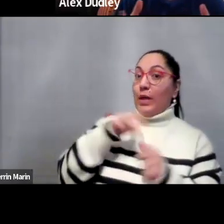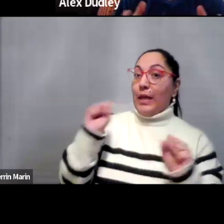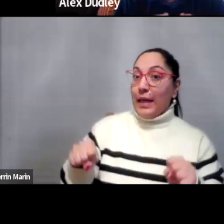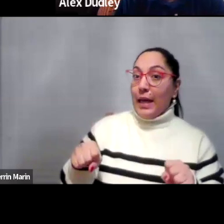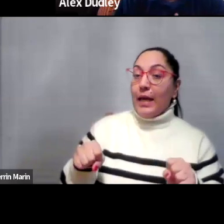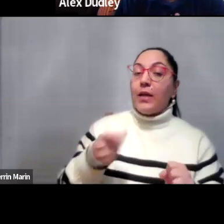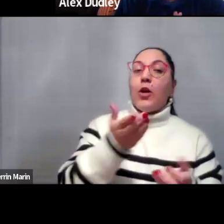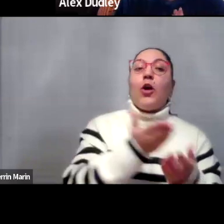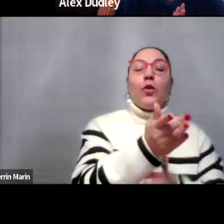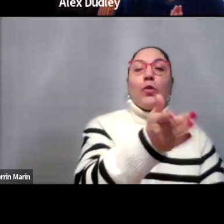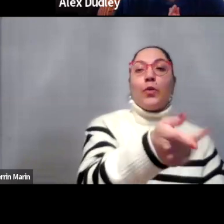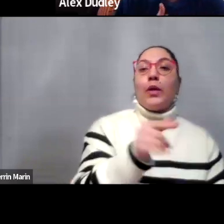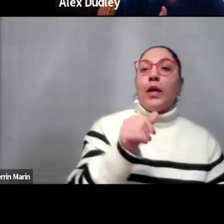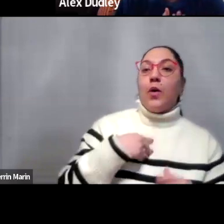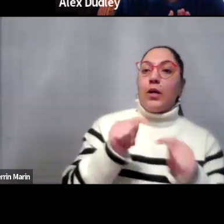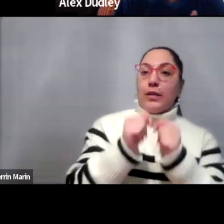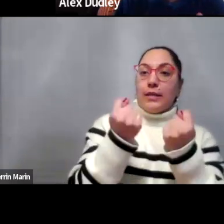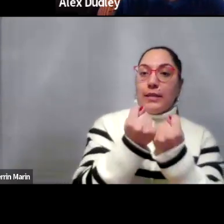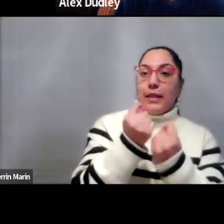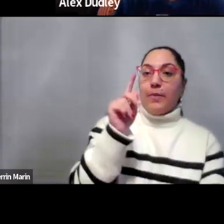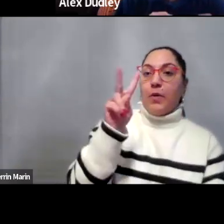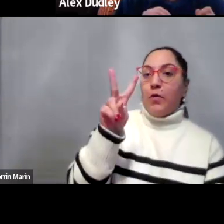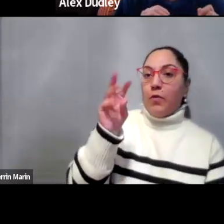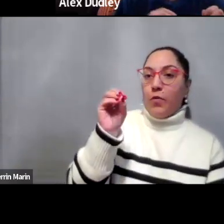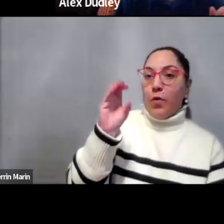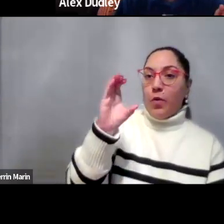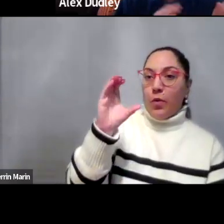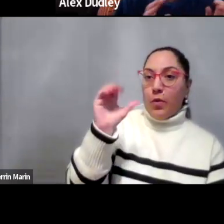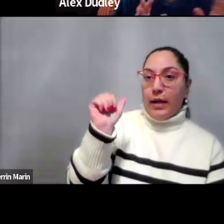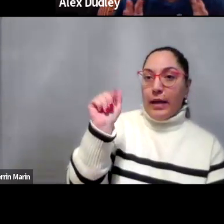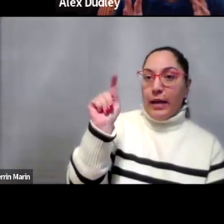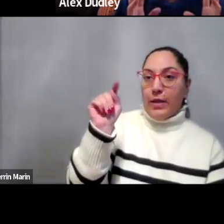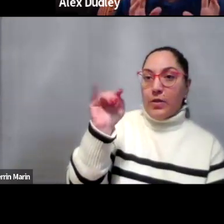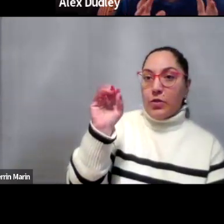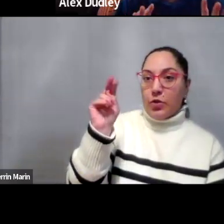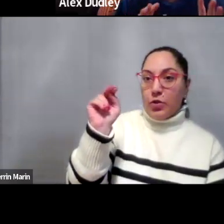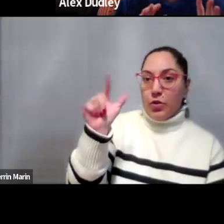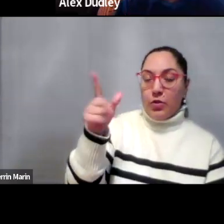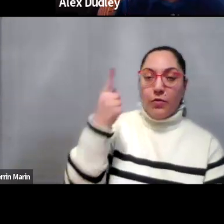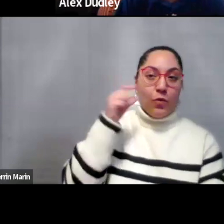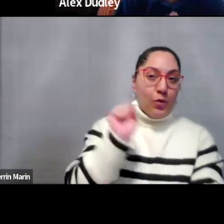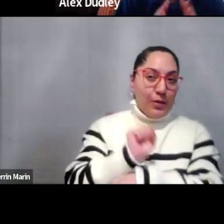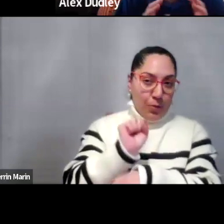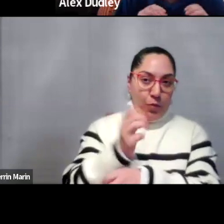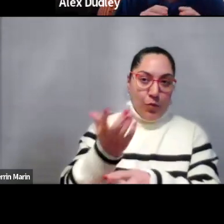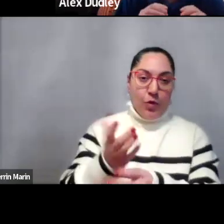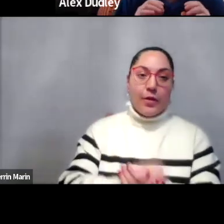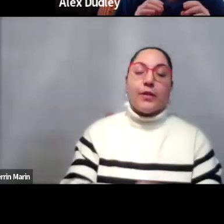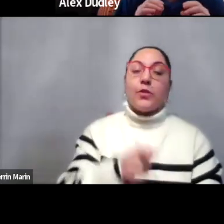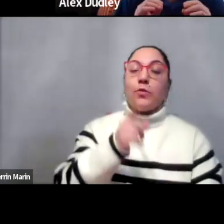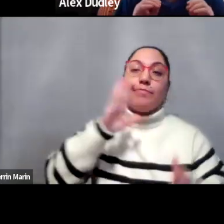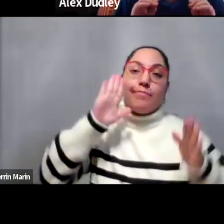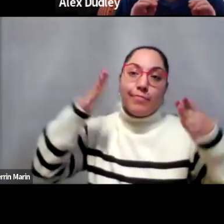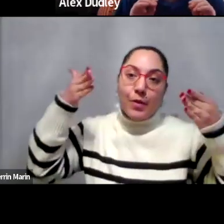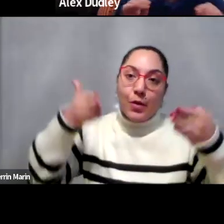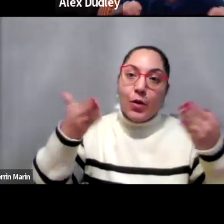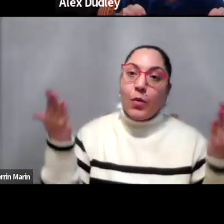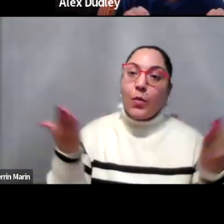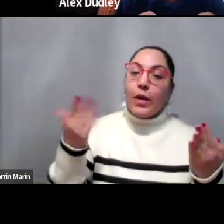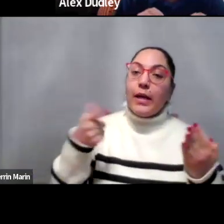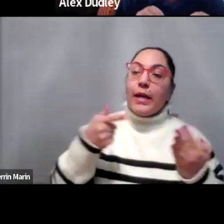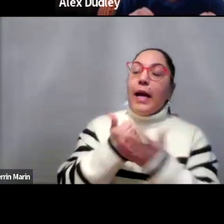vocational teams. Vocational teams are two teams that are primarily focused on helping